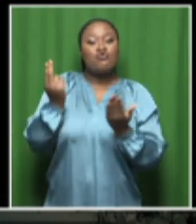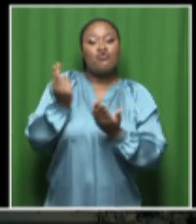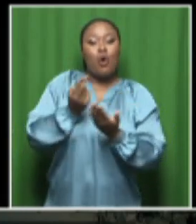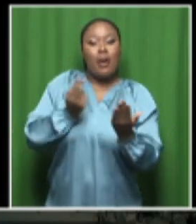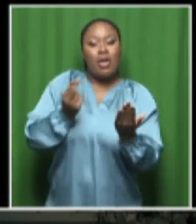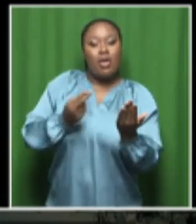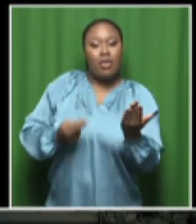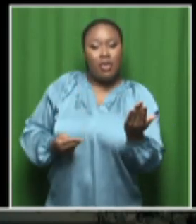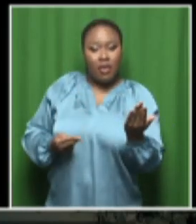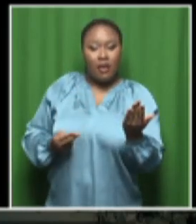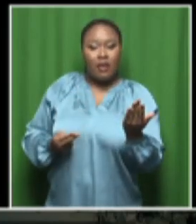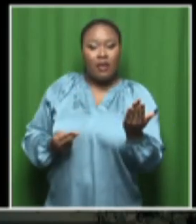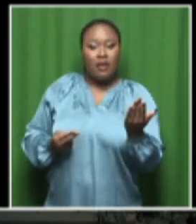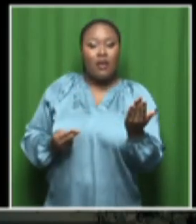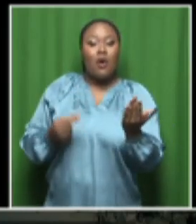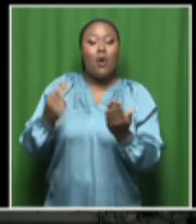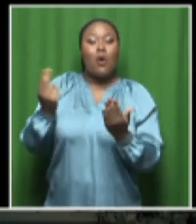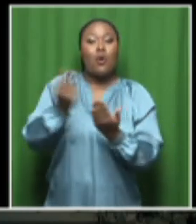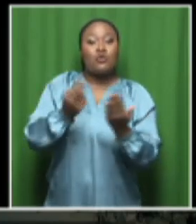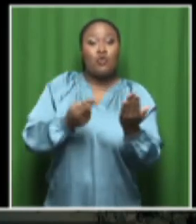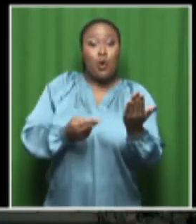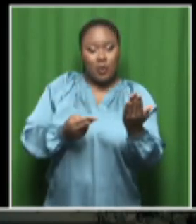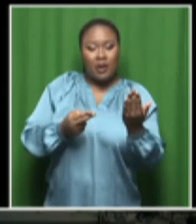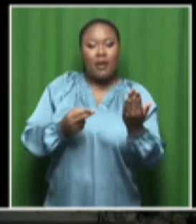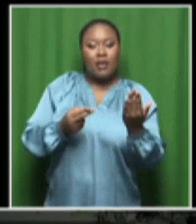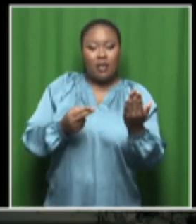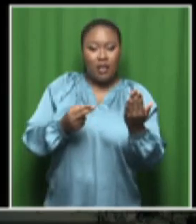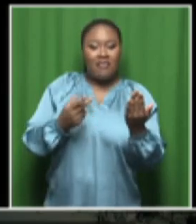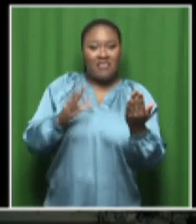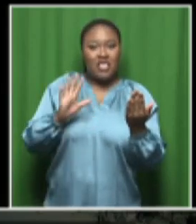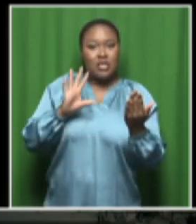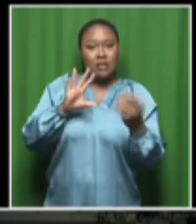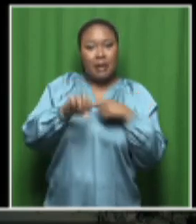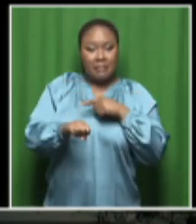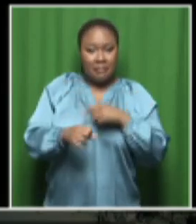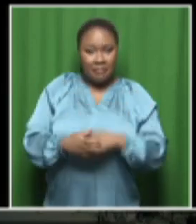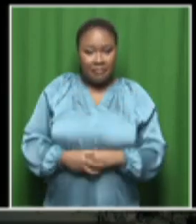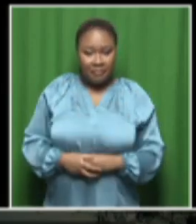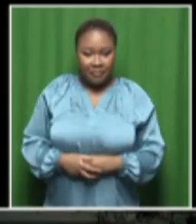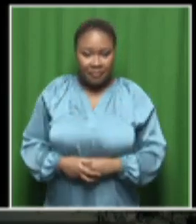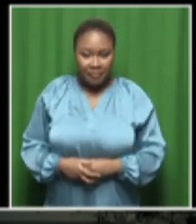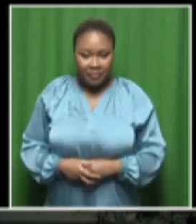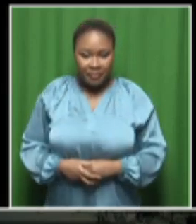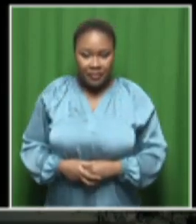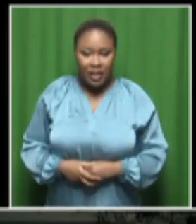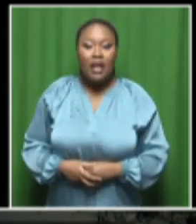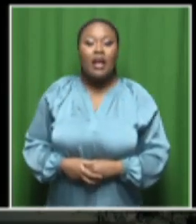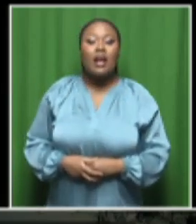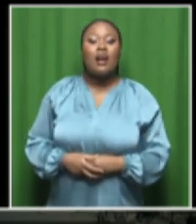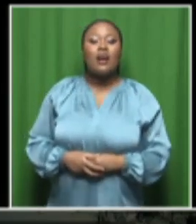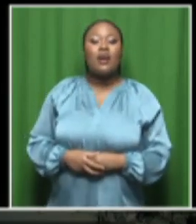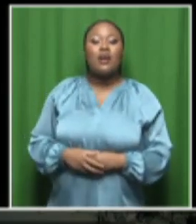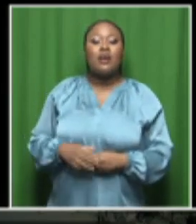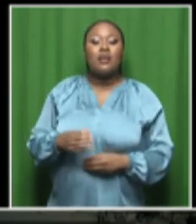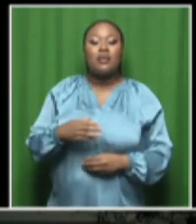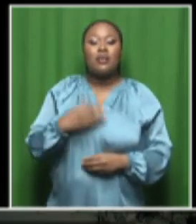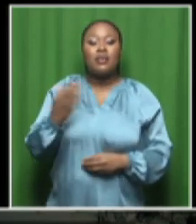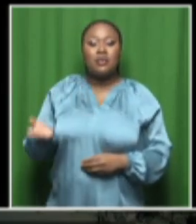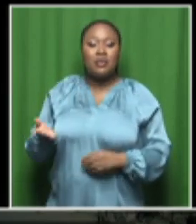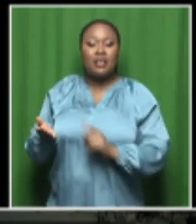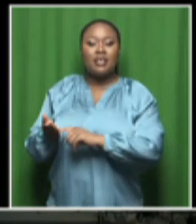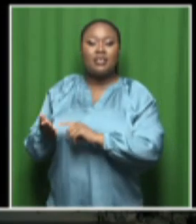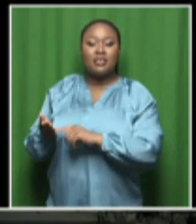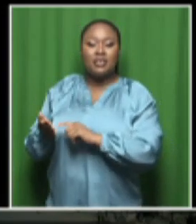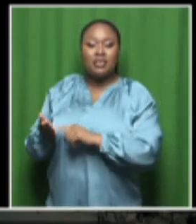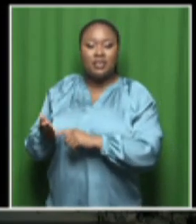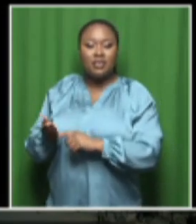done on a ochre flake. And then also the oldest engraving also done on an ochre flake as